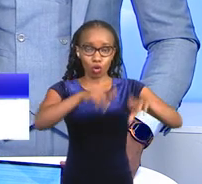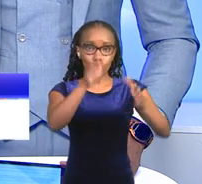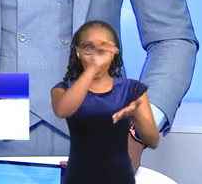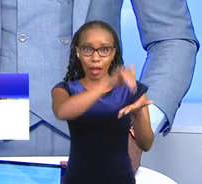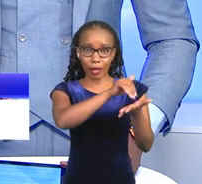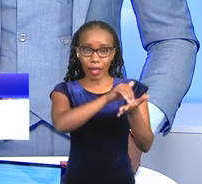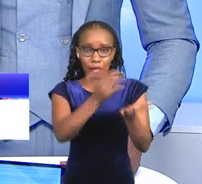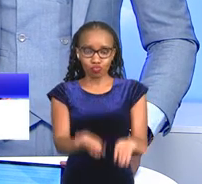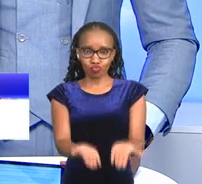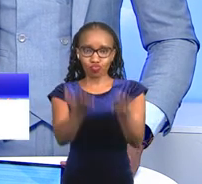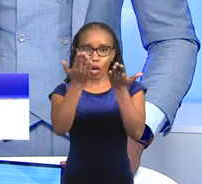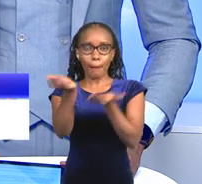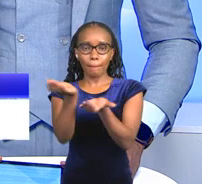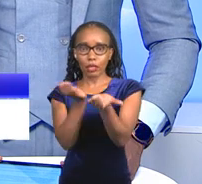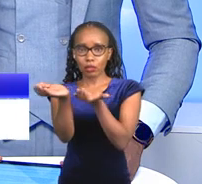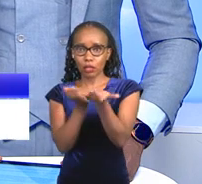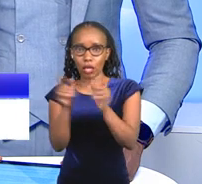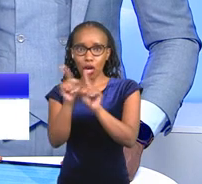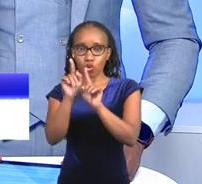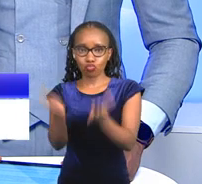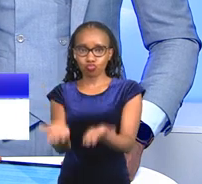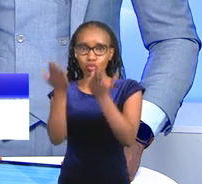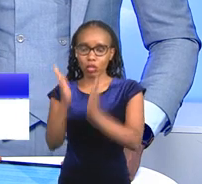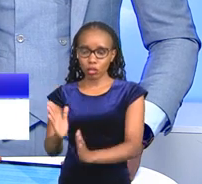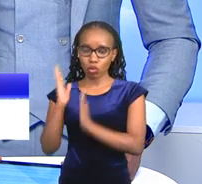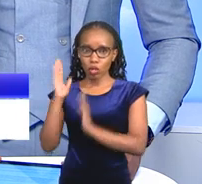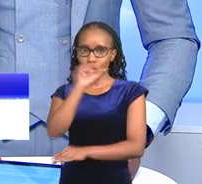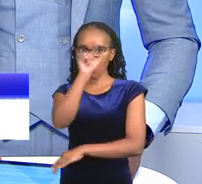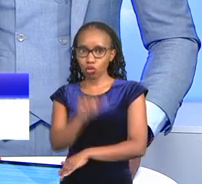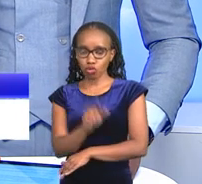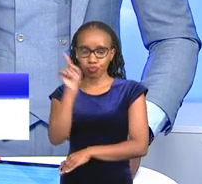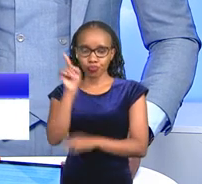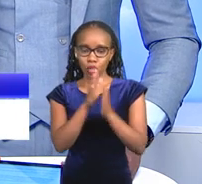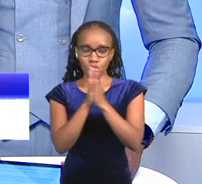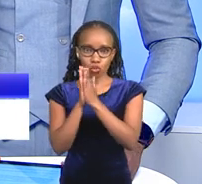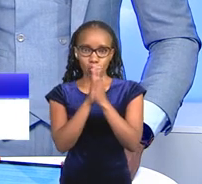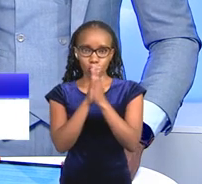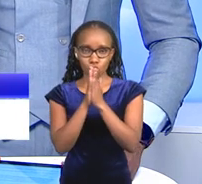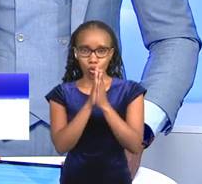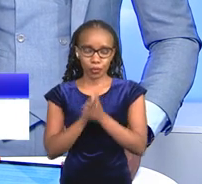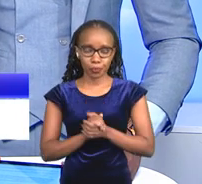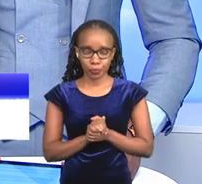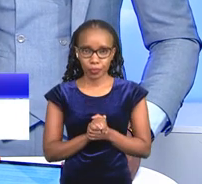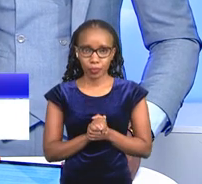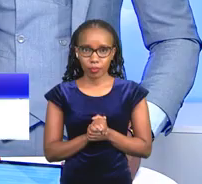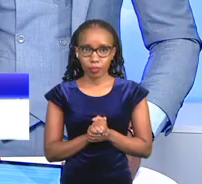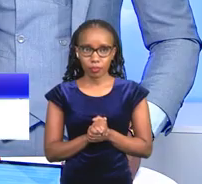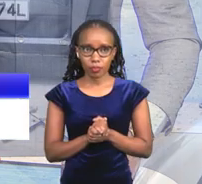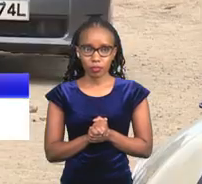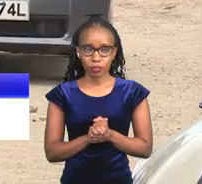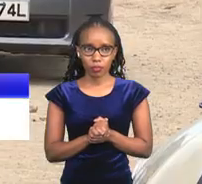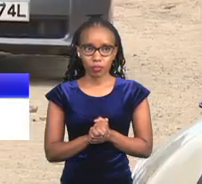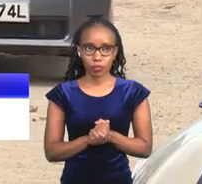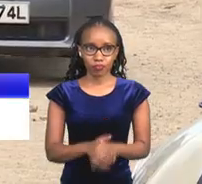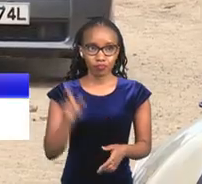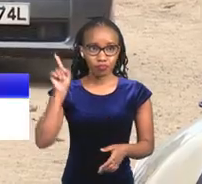has boosted the ailing businesses and promoted security in the region. Robert Auma gives us the update of the road.